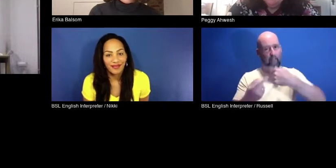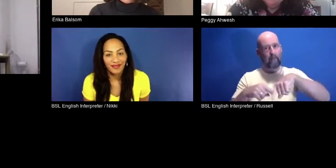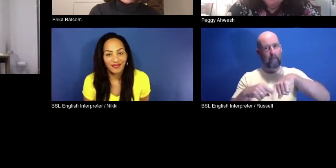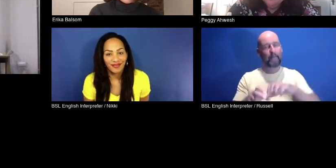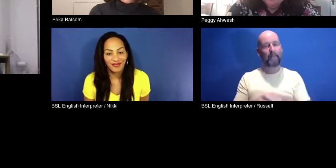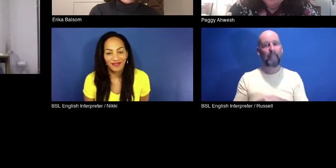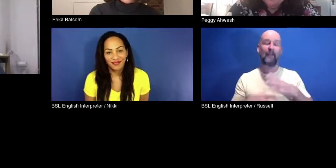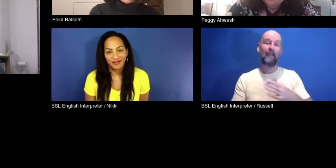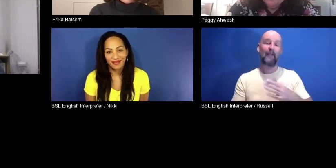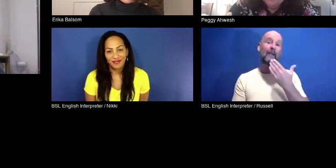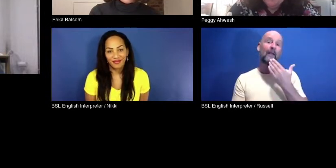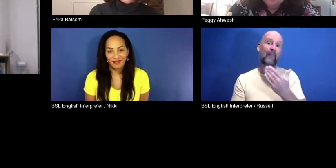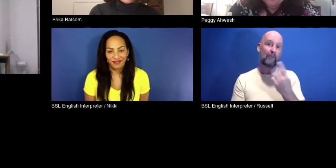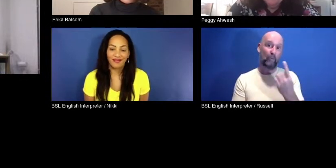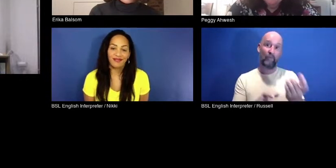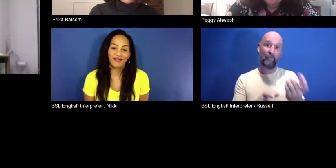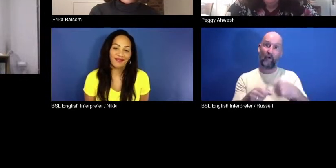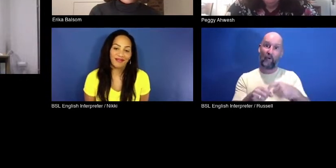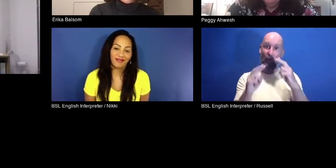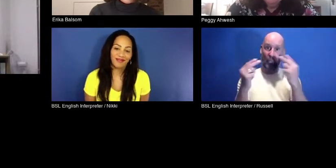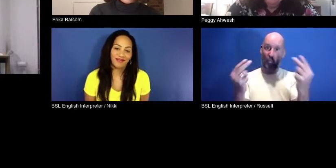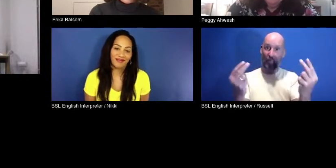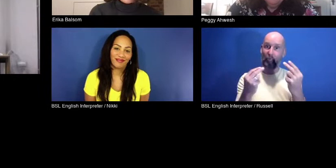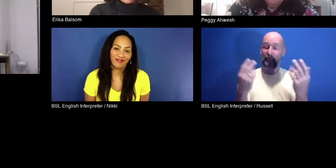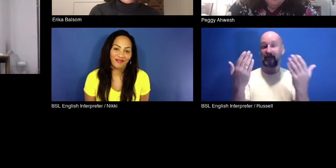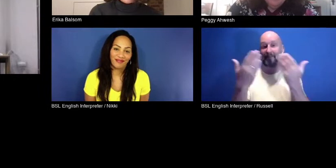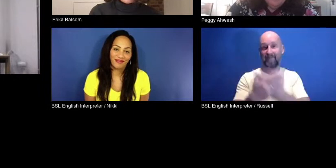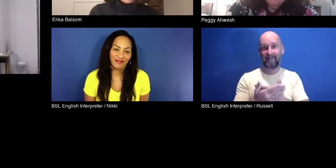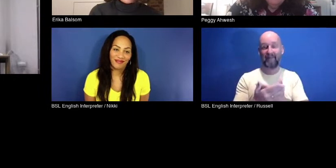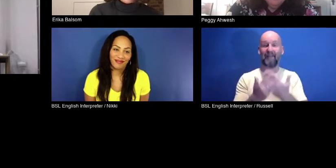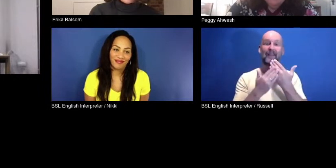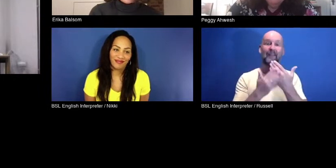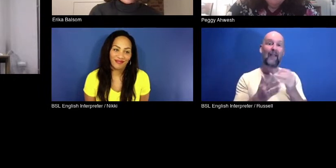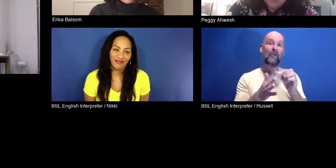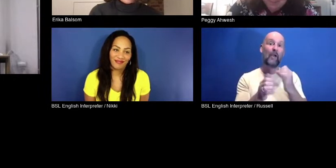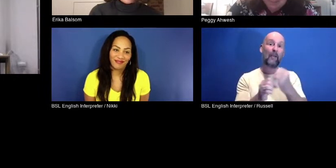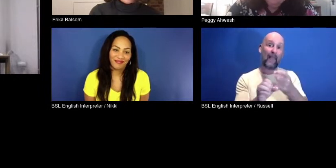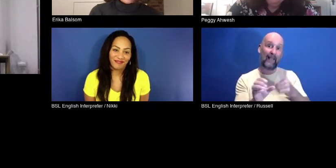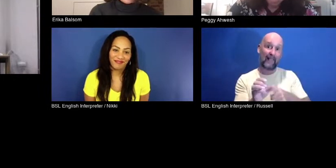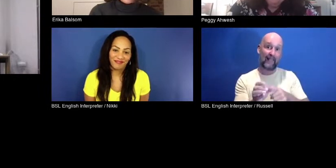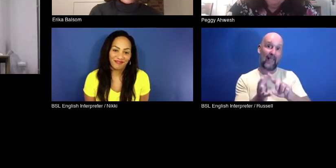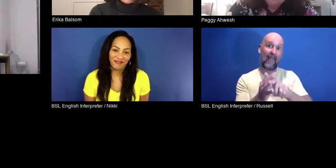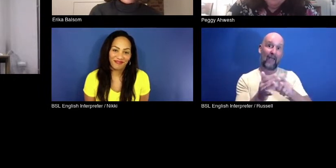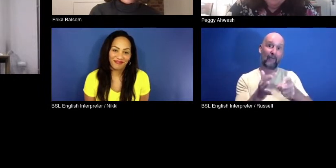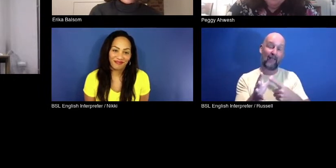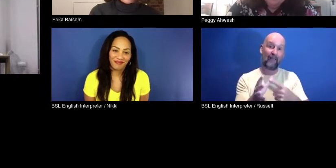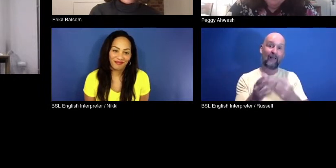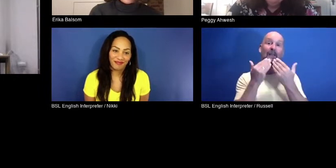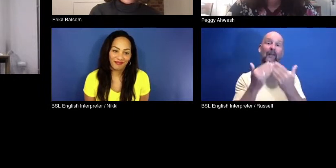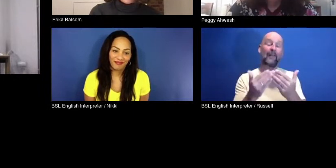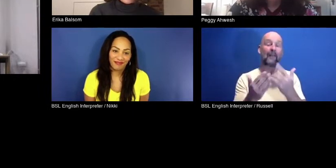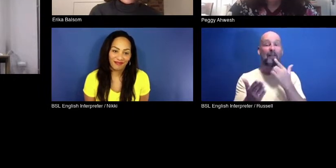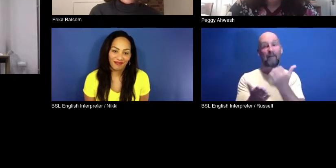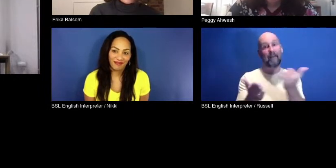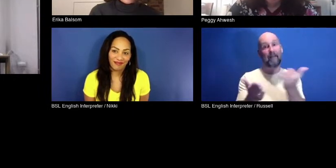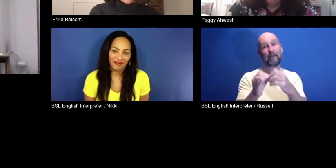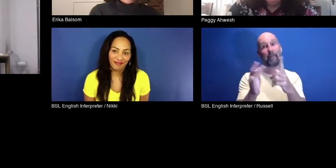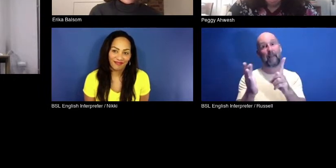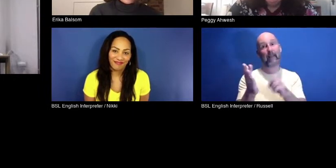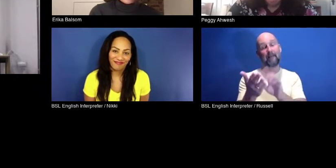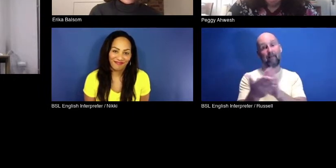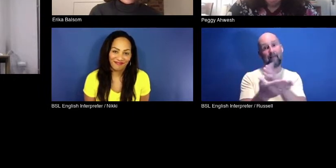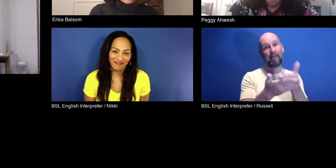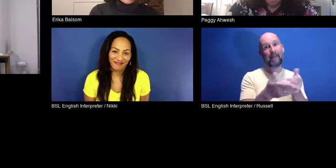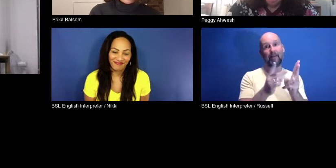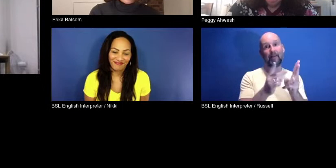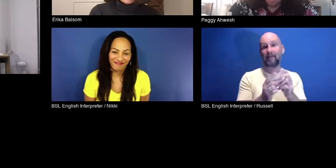want to say thank you again for joining us this evening. Thanks to Peggy, thanks to Erika. Thank you to our fantastic BSL interpreters,